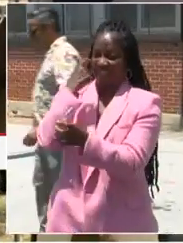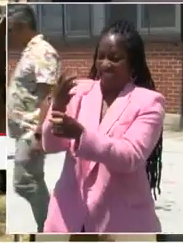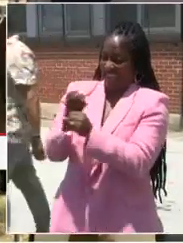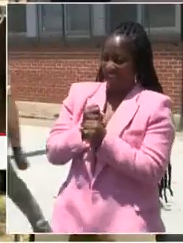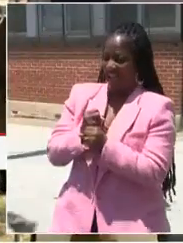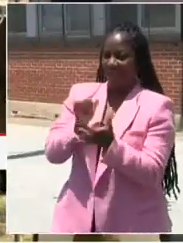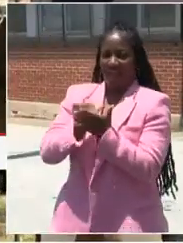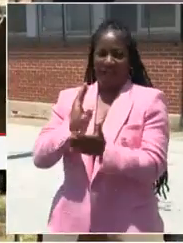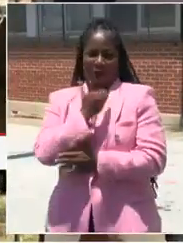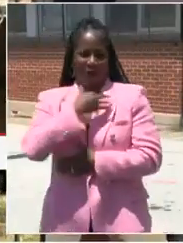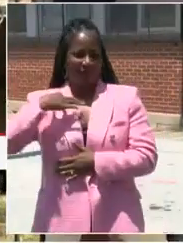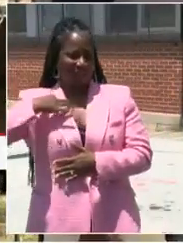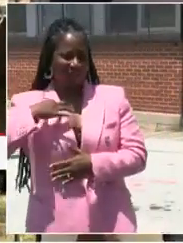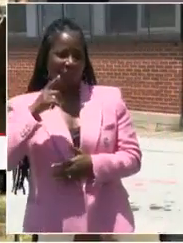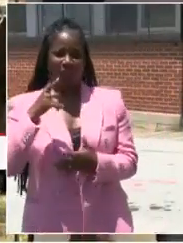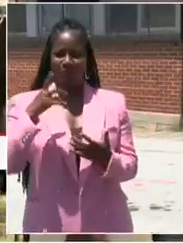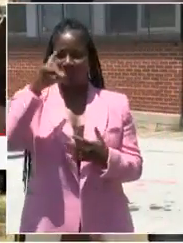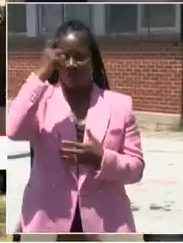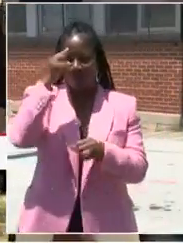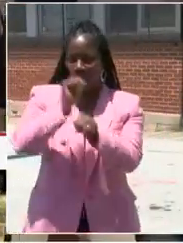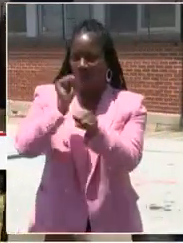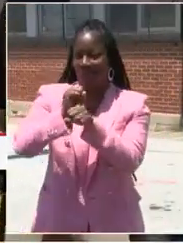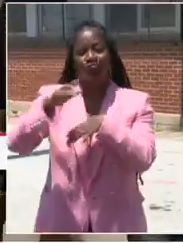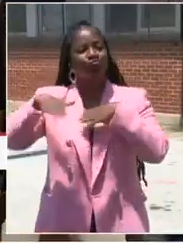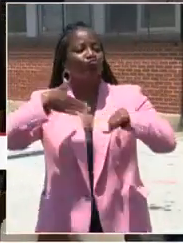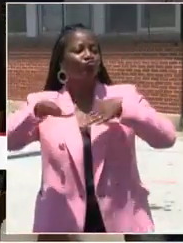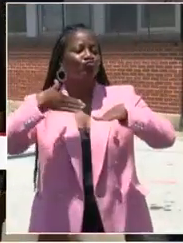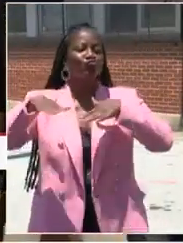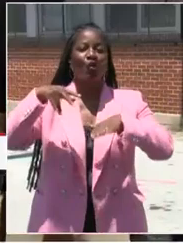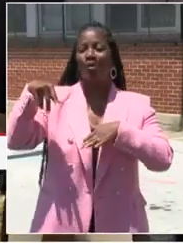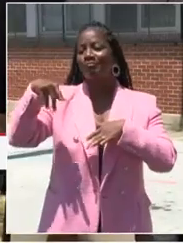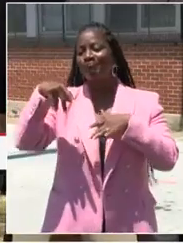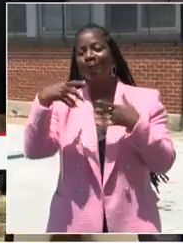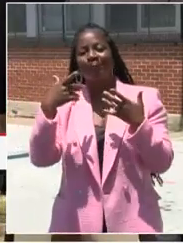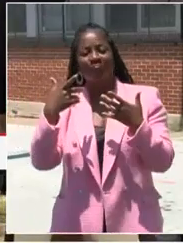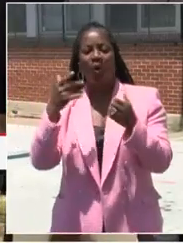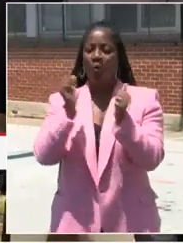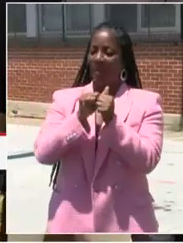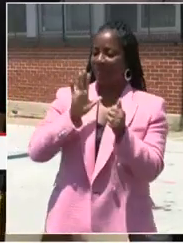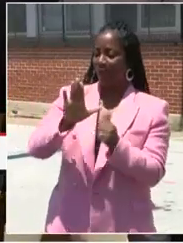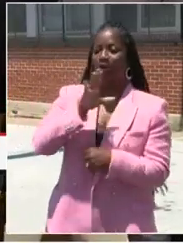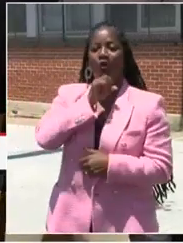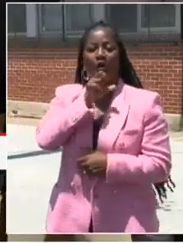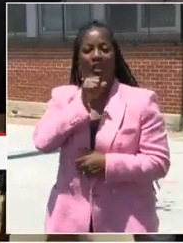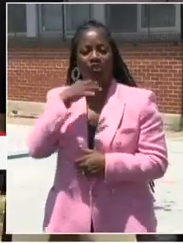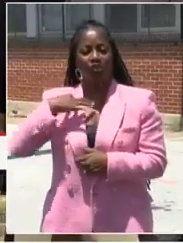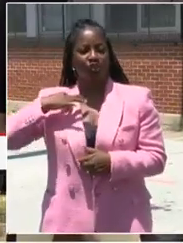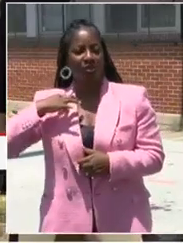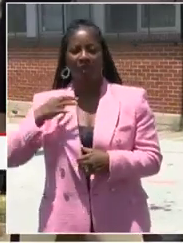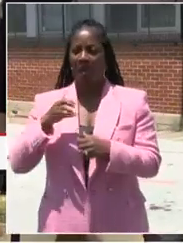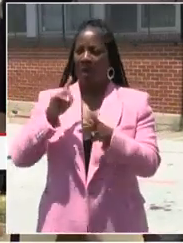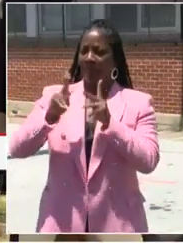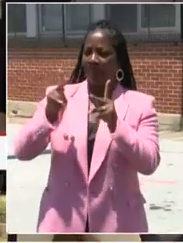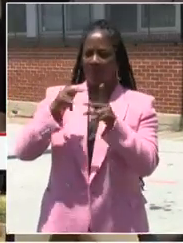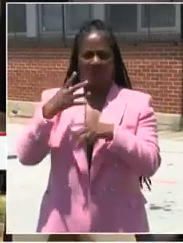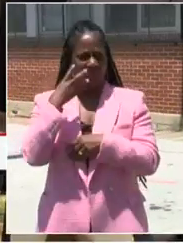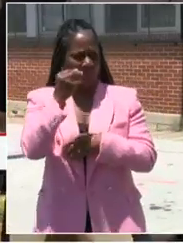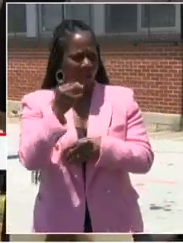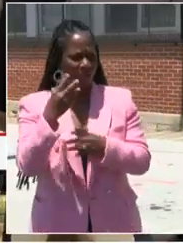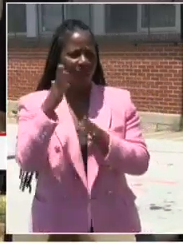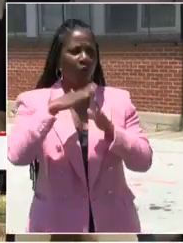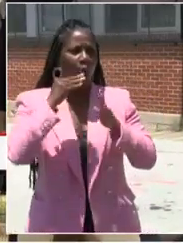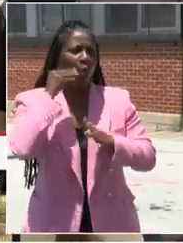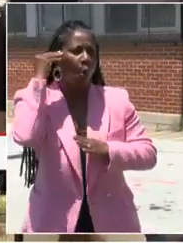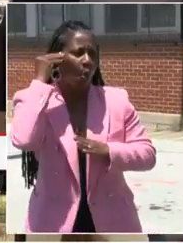our volunteers and government workers were walking down the streets with orange shirts, people came out of their homes to join